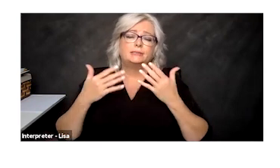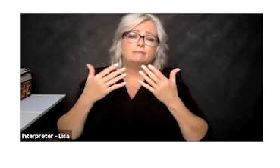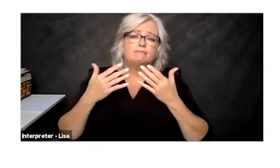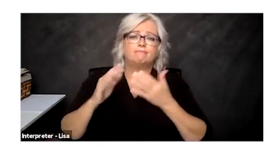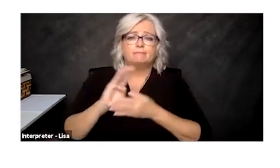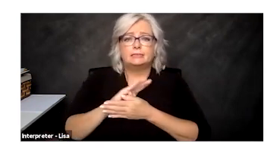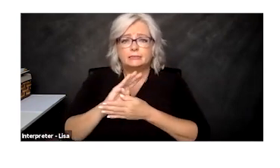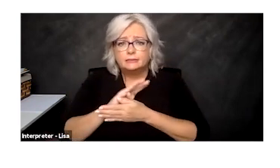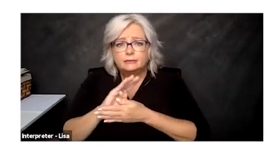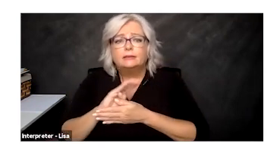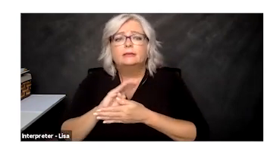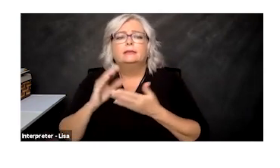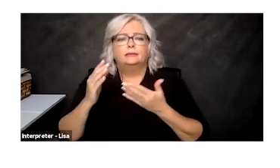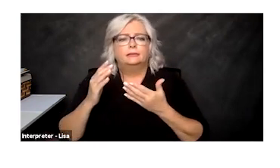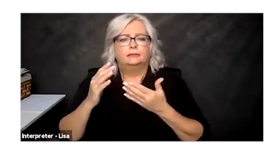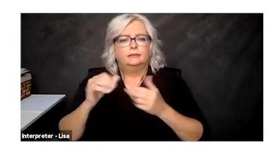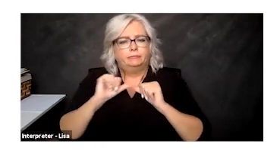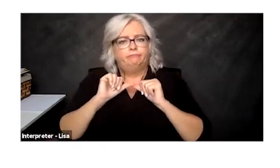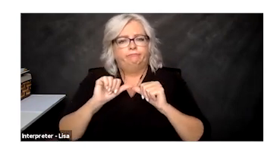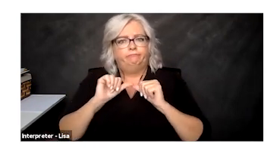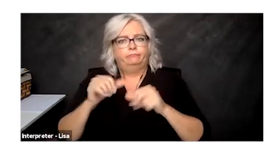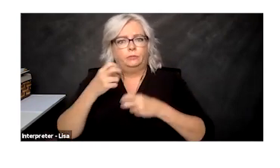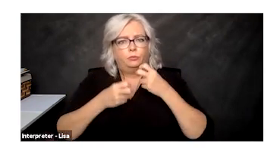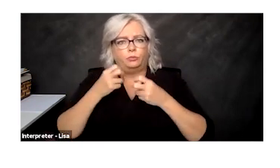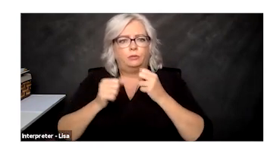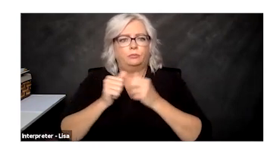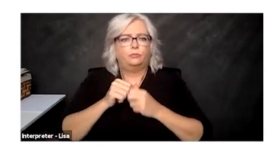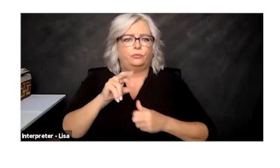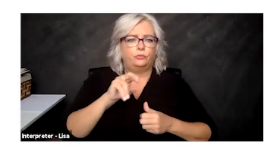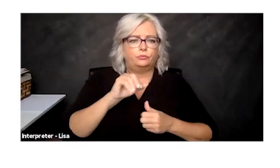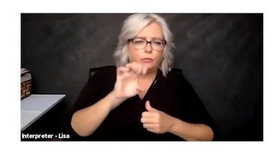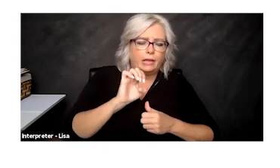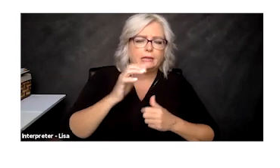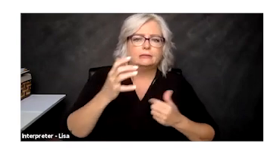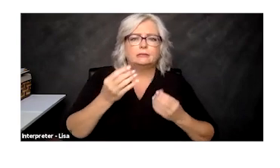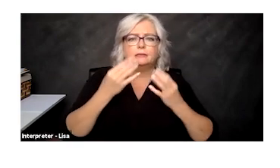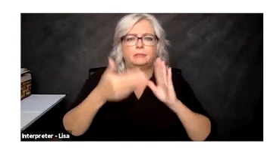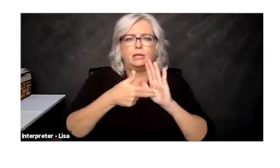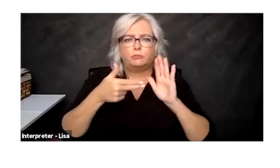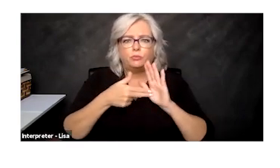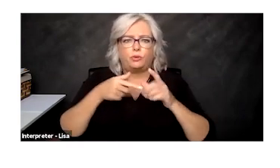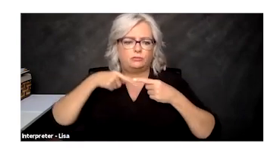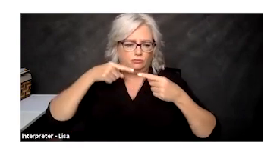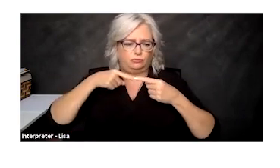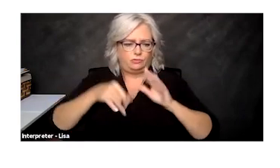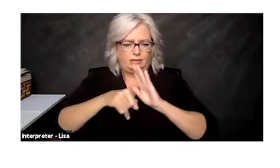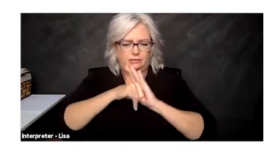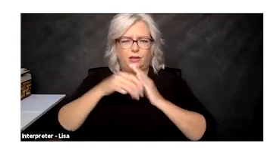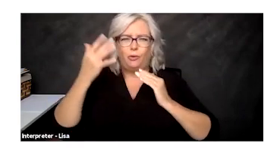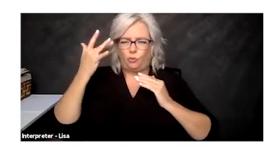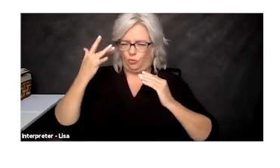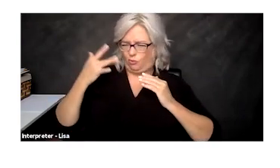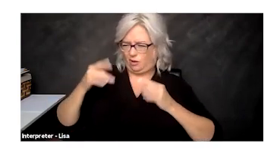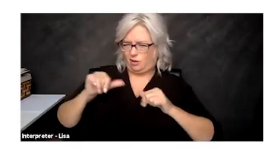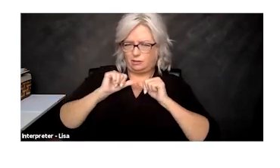ongoing problem with reckoning with race, and many brands struggle with identifying why they really continue to have problems with